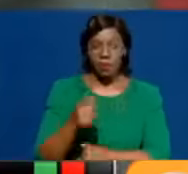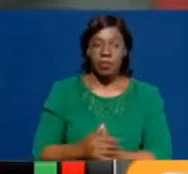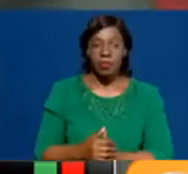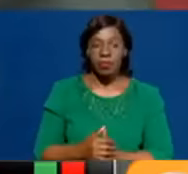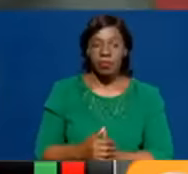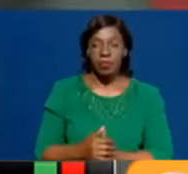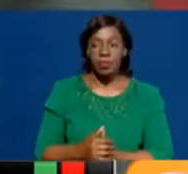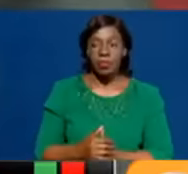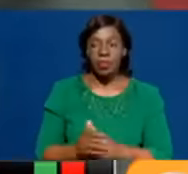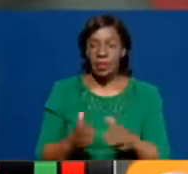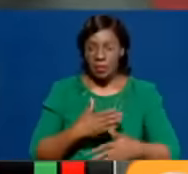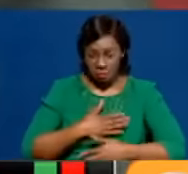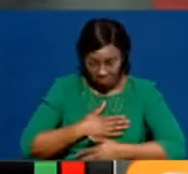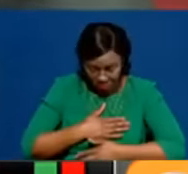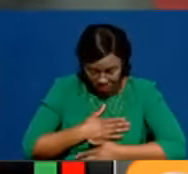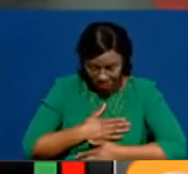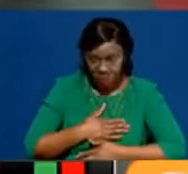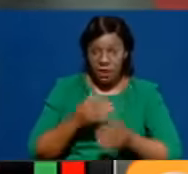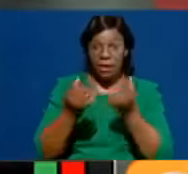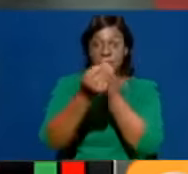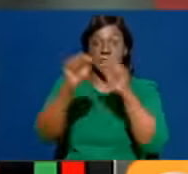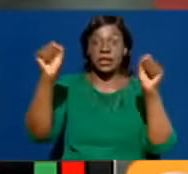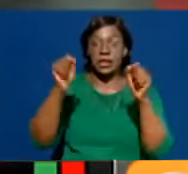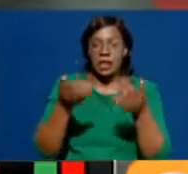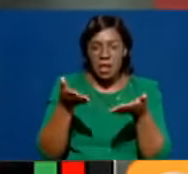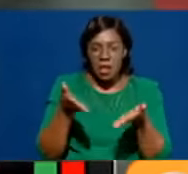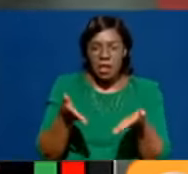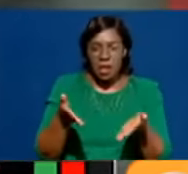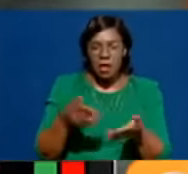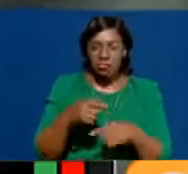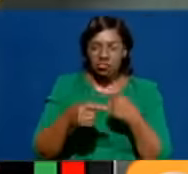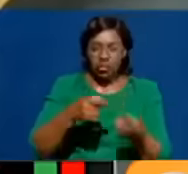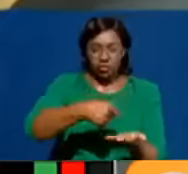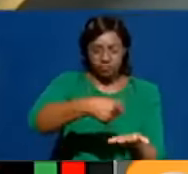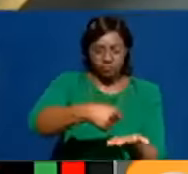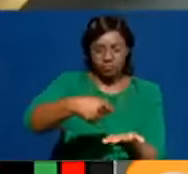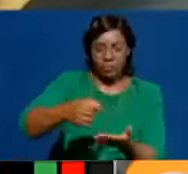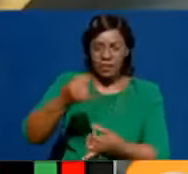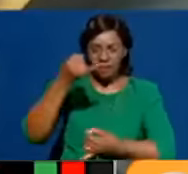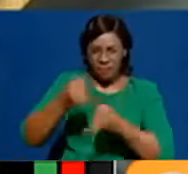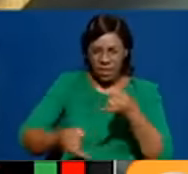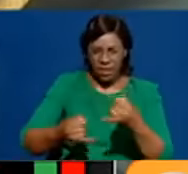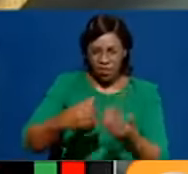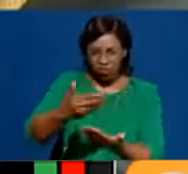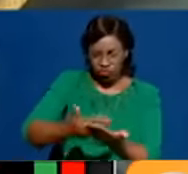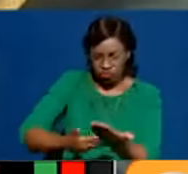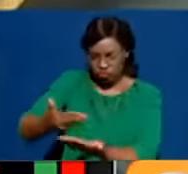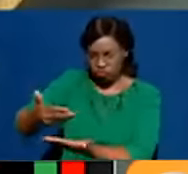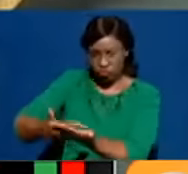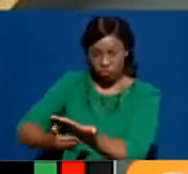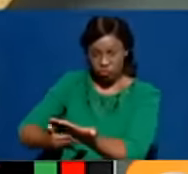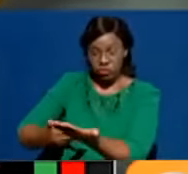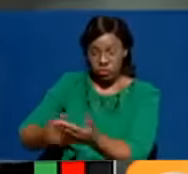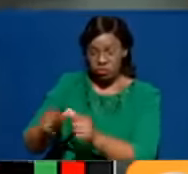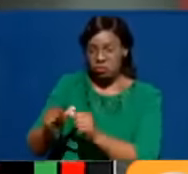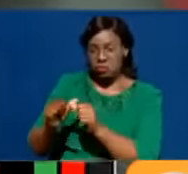His Excellency the President is now signing the last set of documents, which